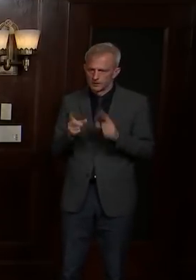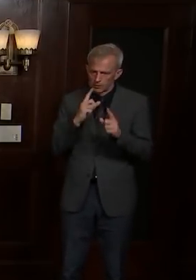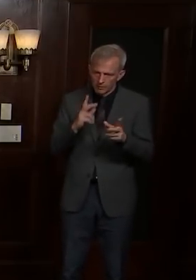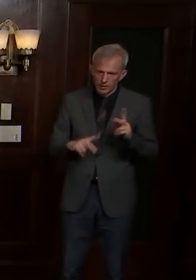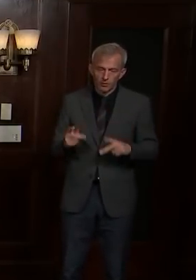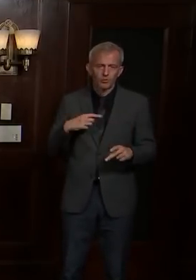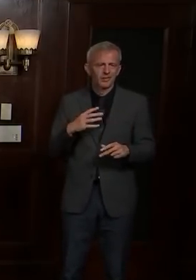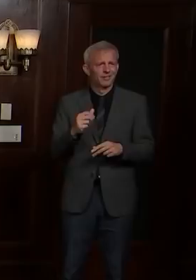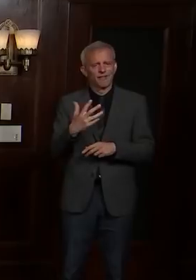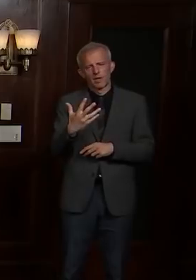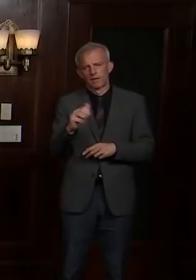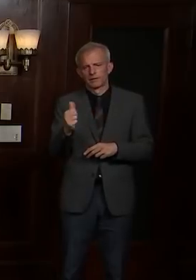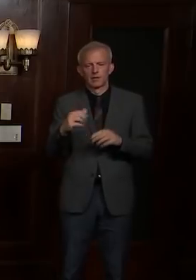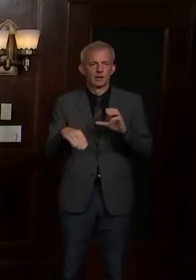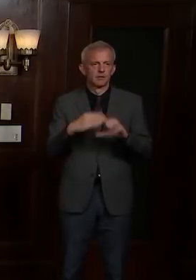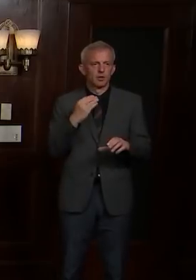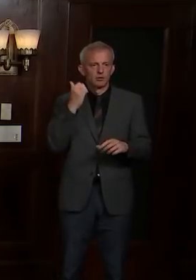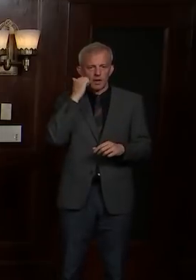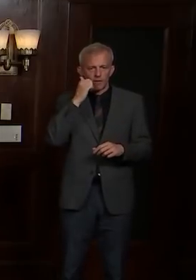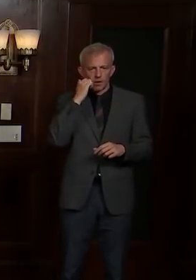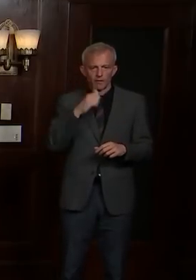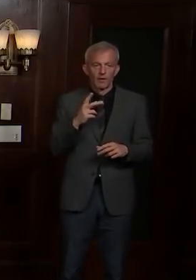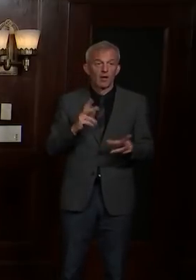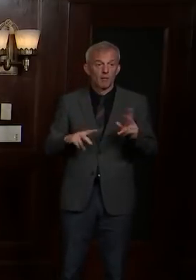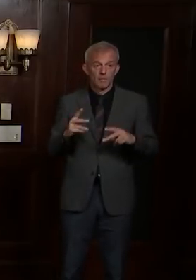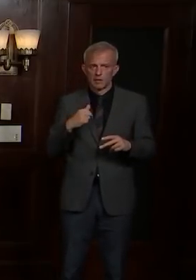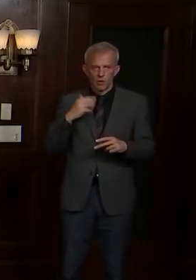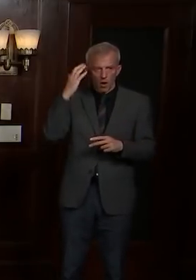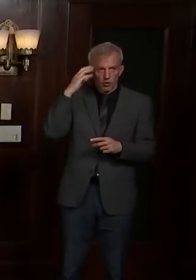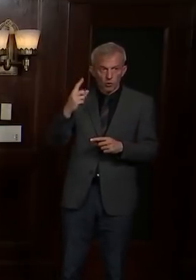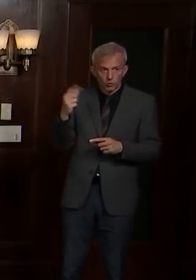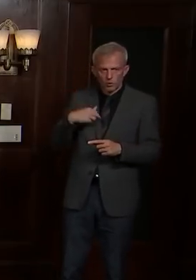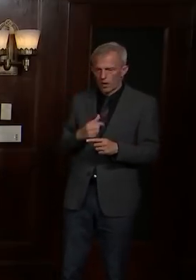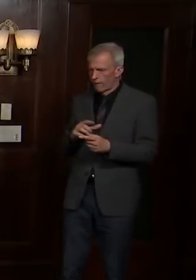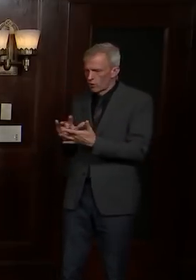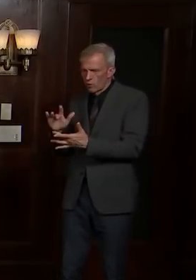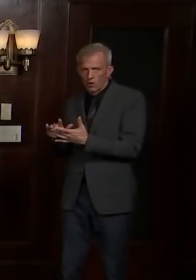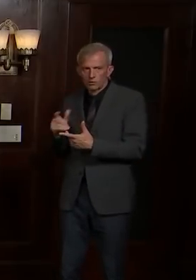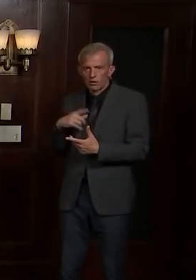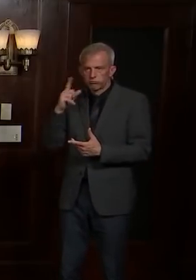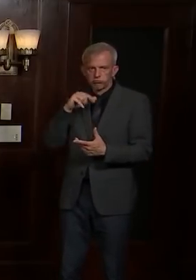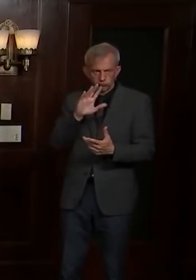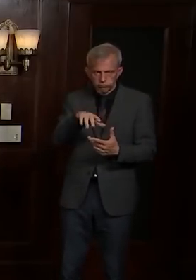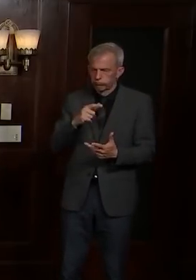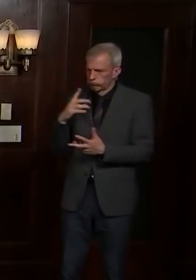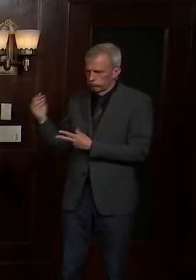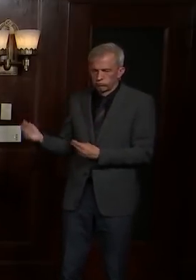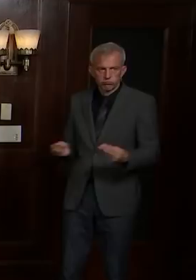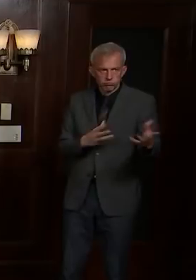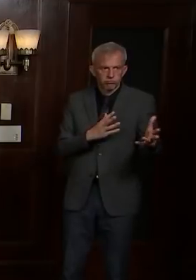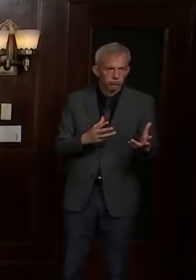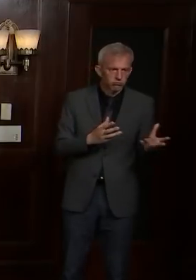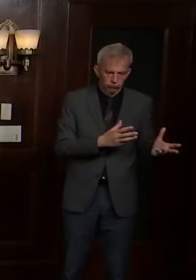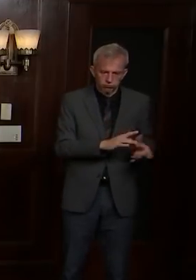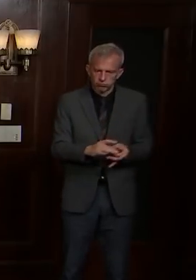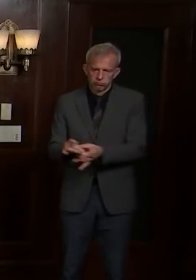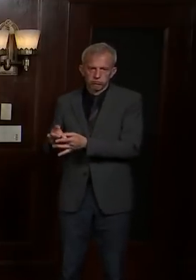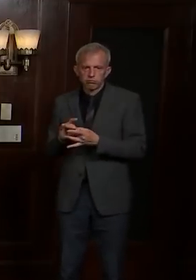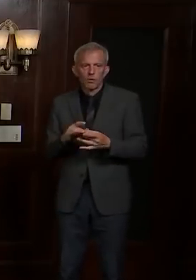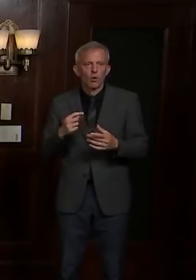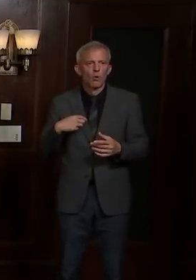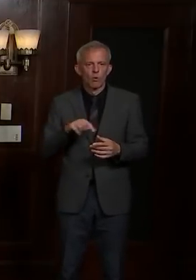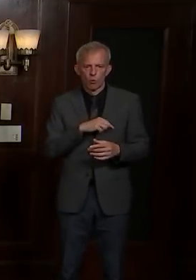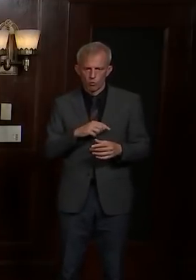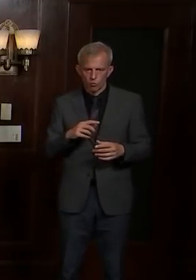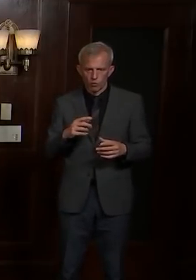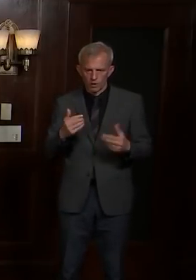to 10 emails a day just on ventilators where people say, I know somebody, I have a contact, I make them. So we're taking medical professionals to know the